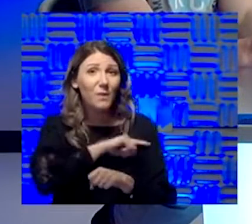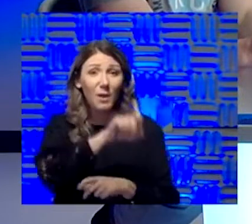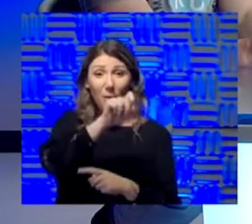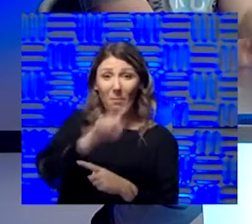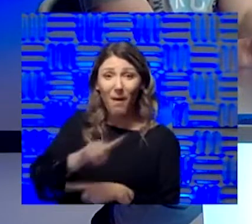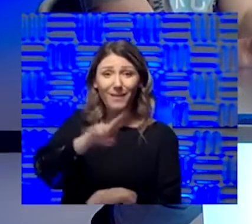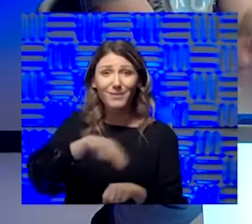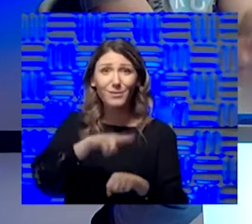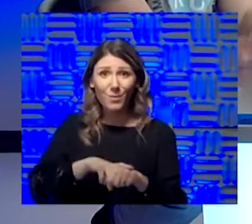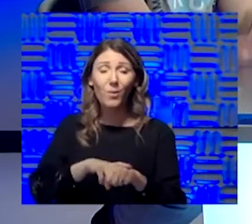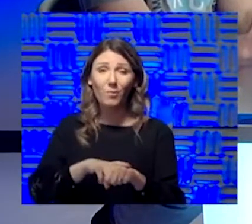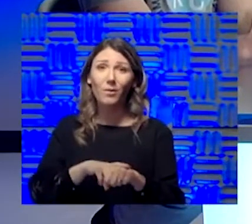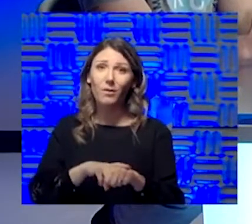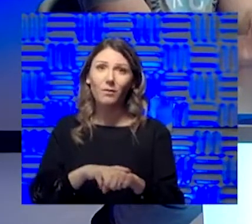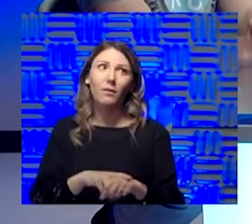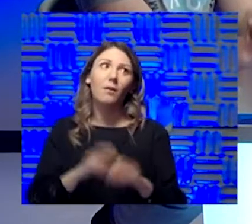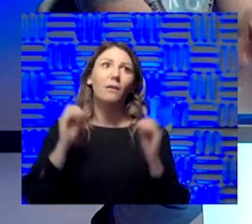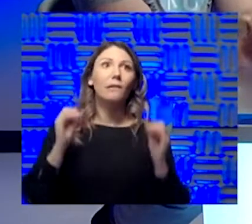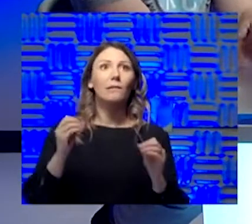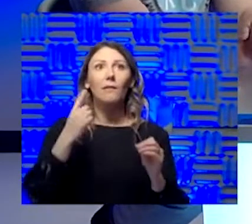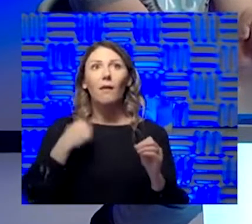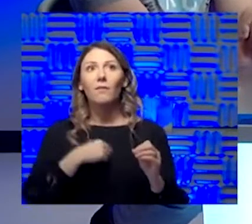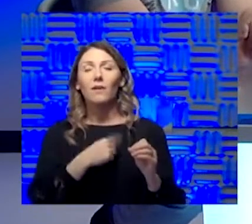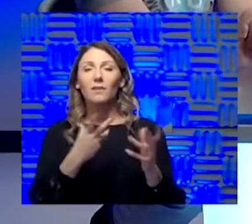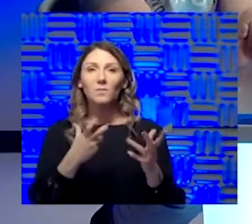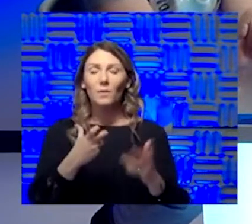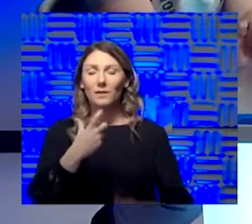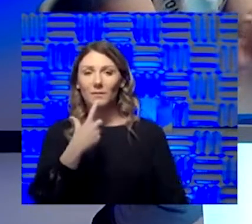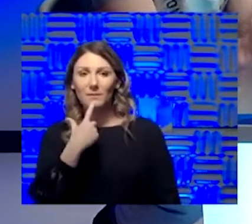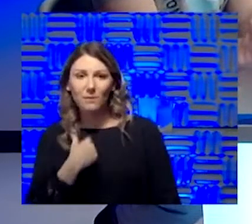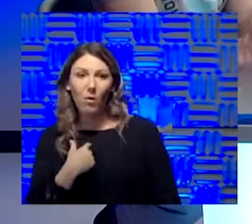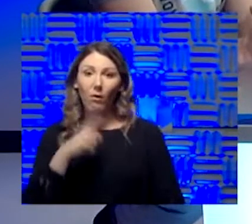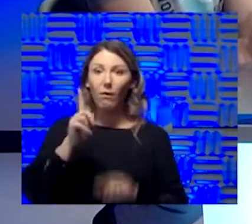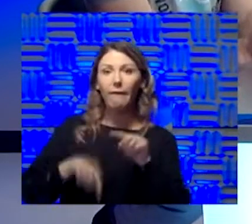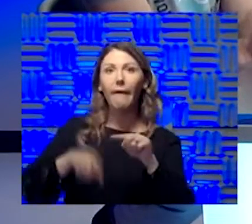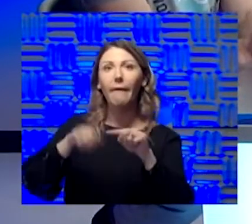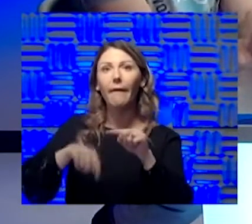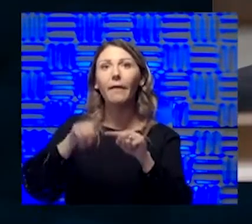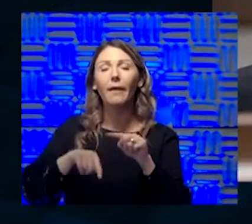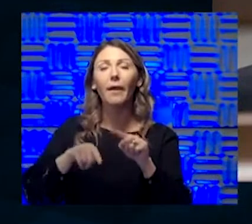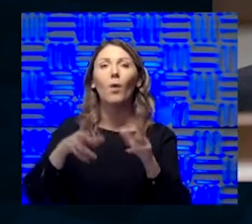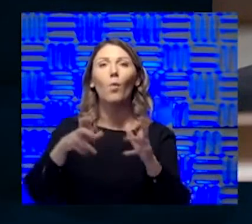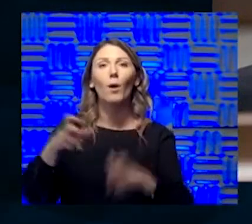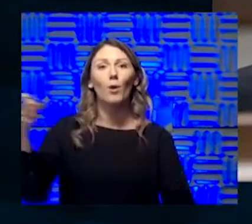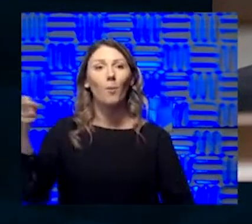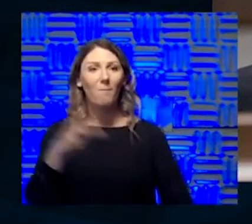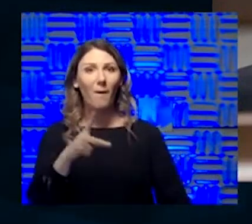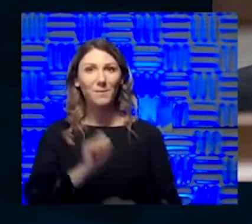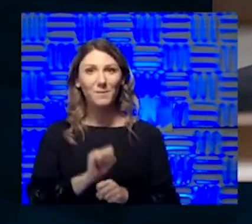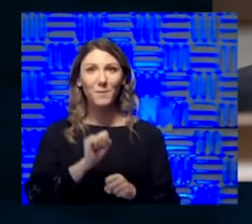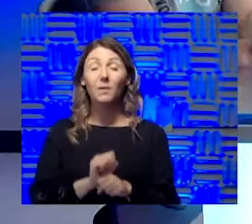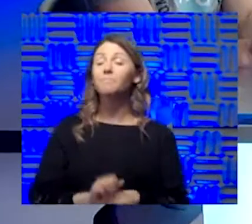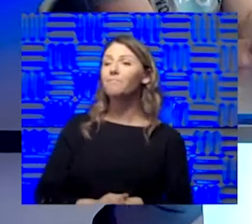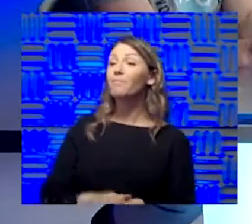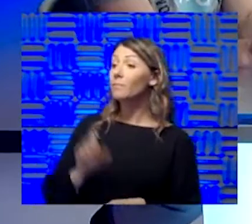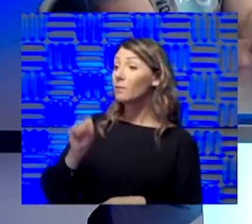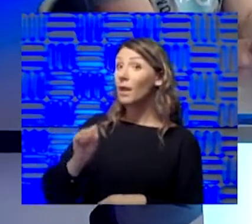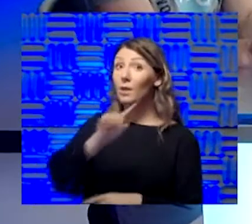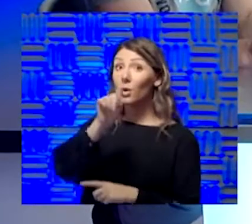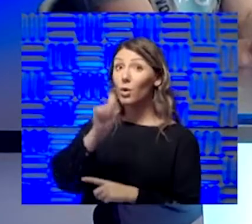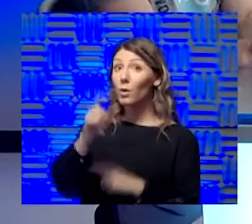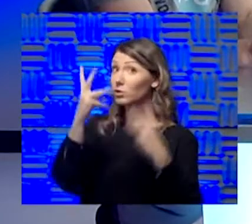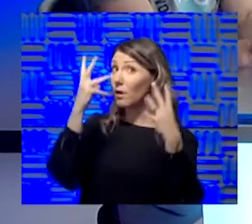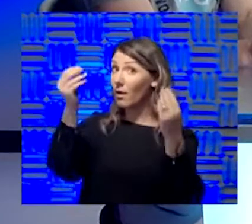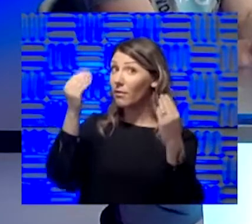normal. None of us want to be told what we can't do. We want to get back to work. Yes. So questions that are out there